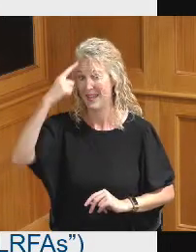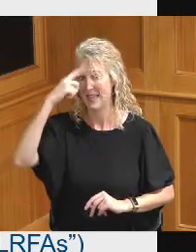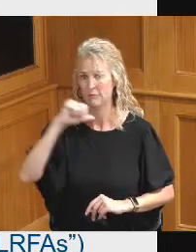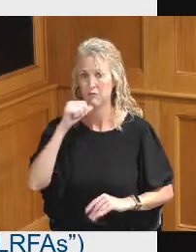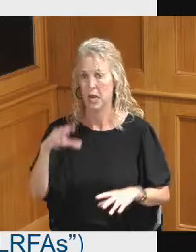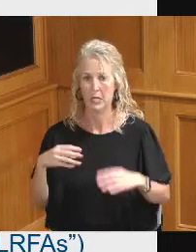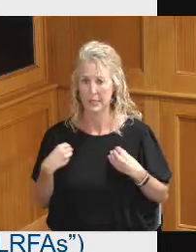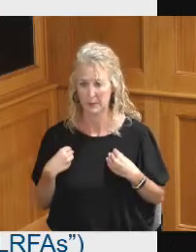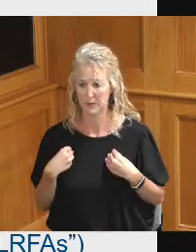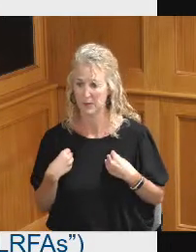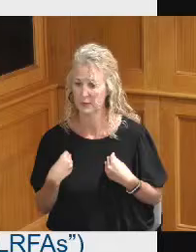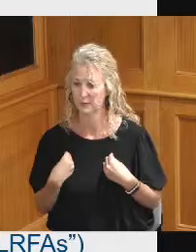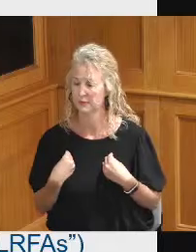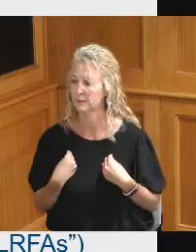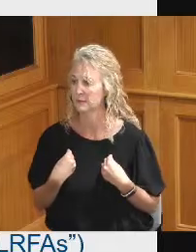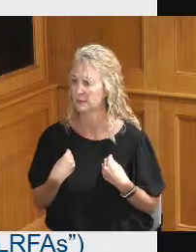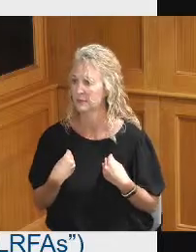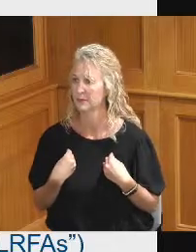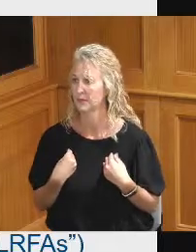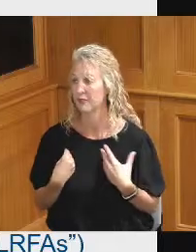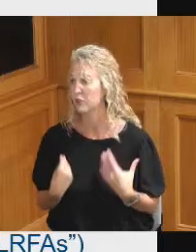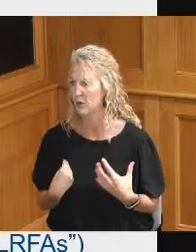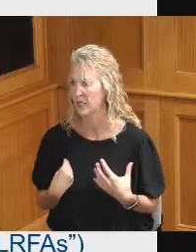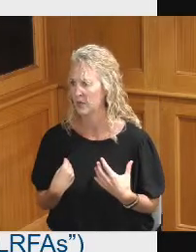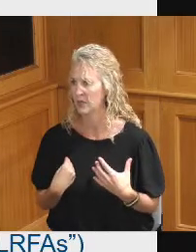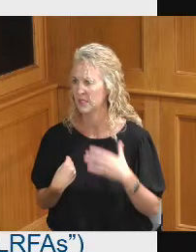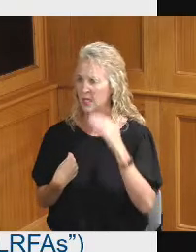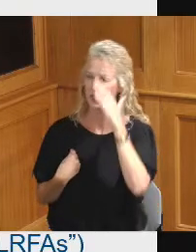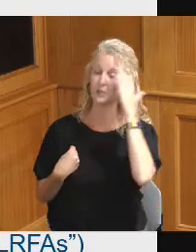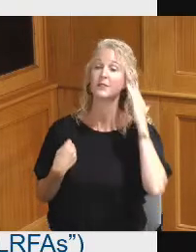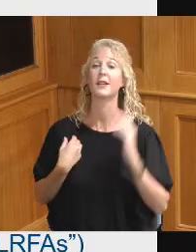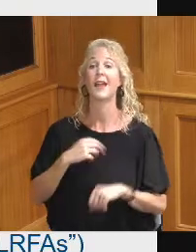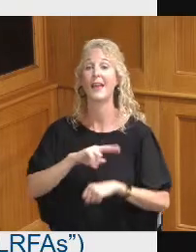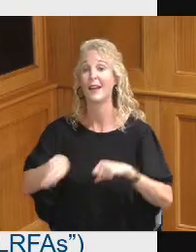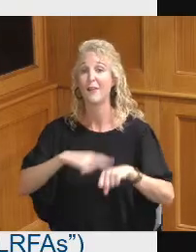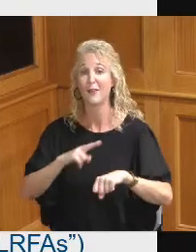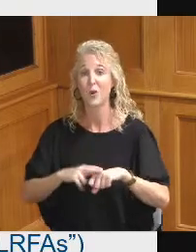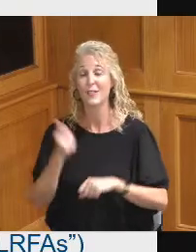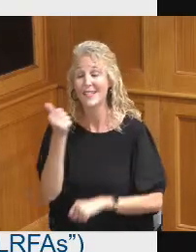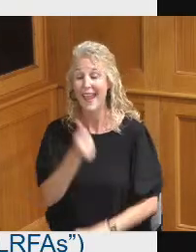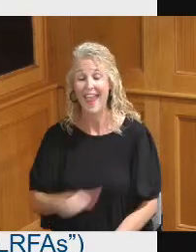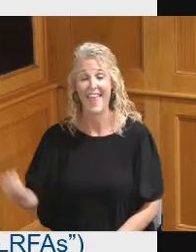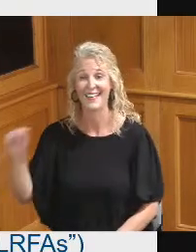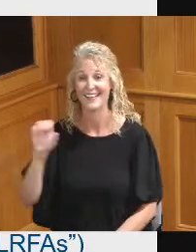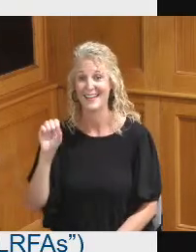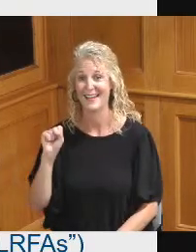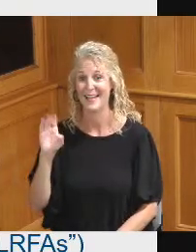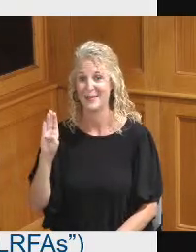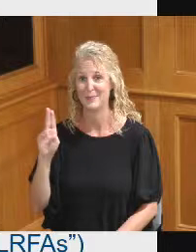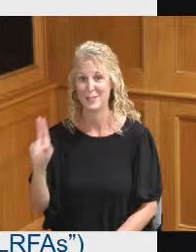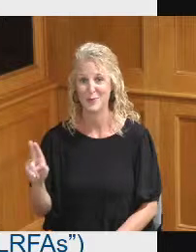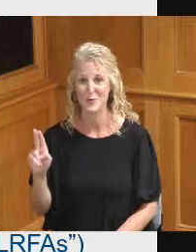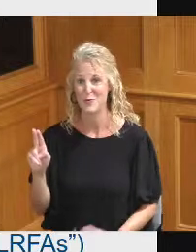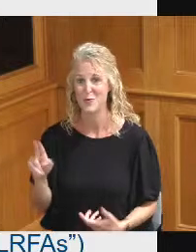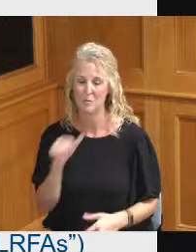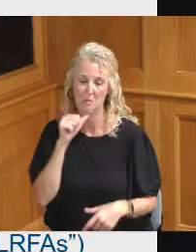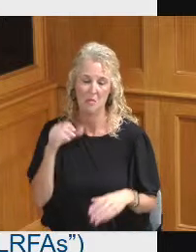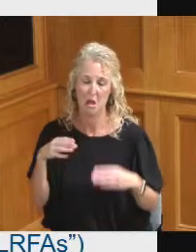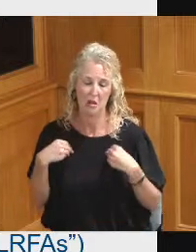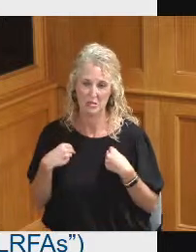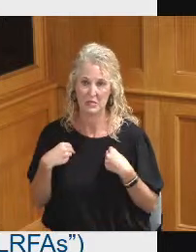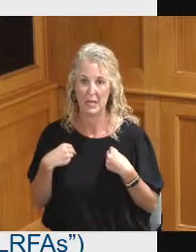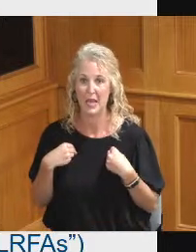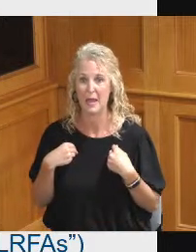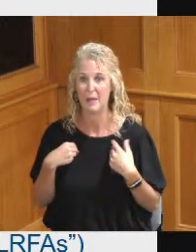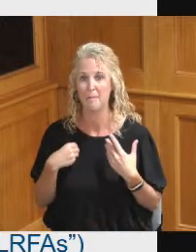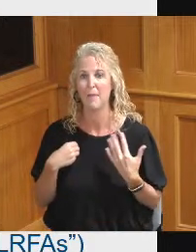unacceptable. And of course, any SBU is unacceptable, but there's a threshold at which we're like, this is